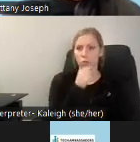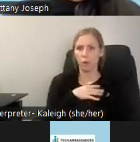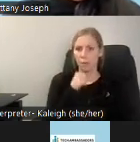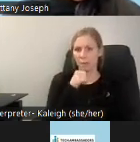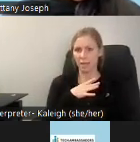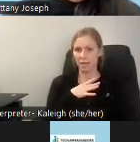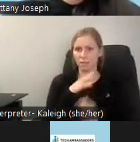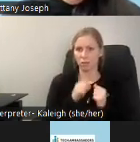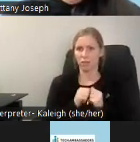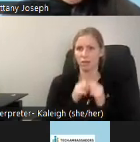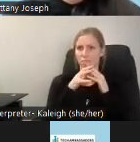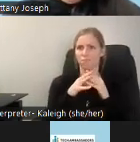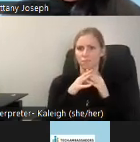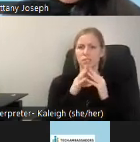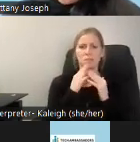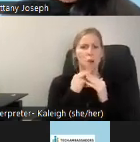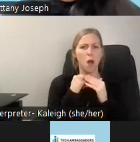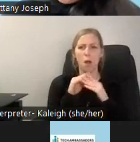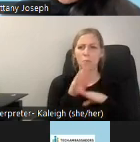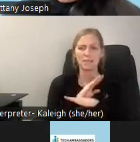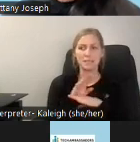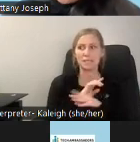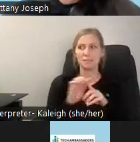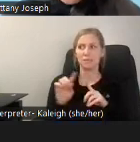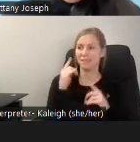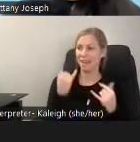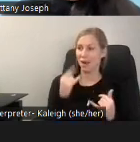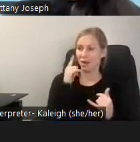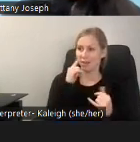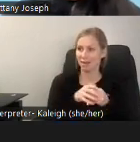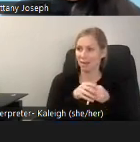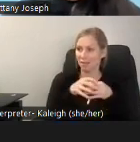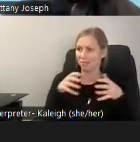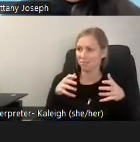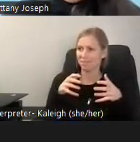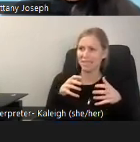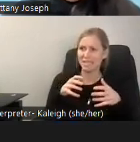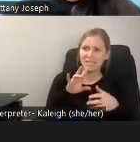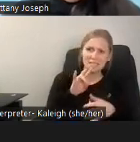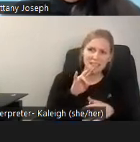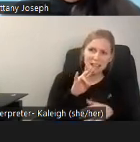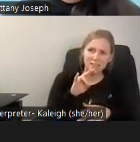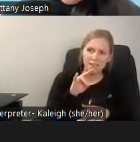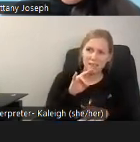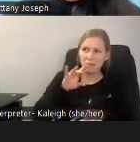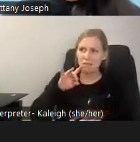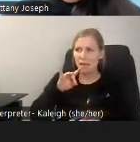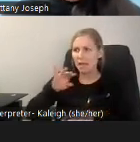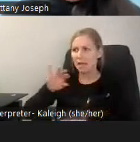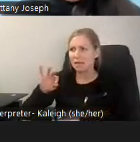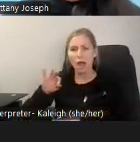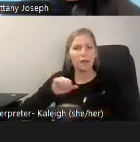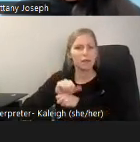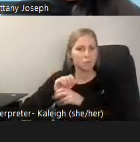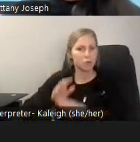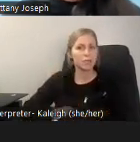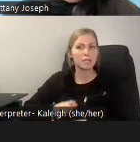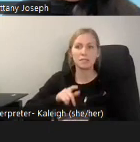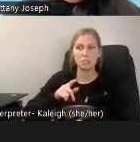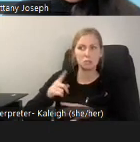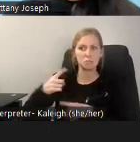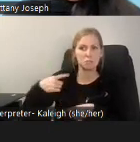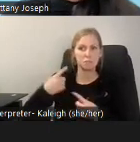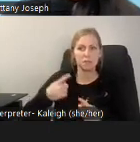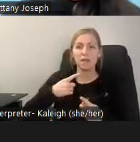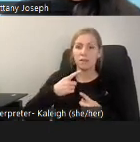think they are now up to maybe 7 or 9 employees. So a pretty cool company, and I've been using this for a